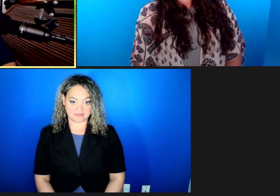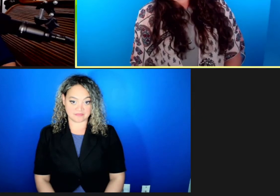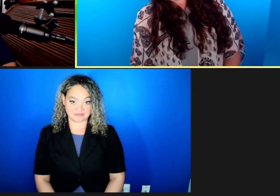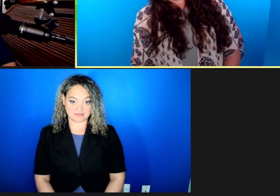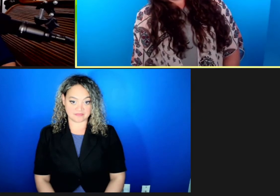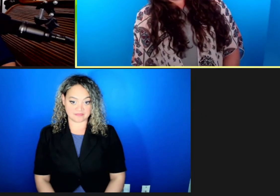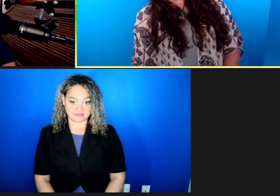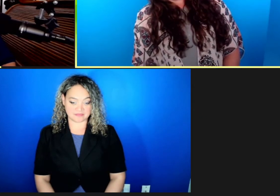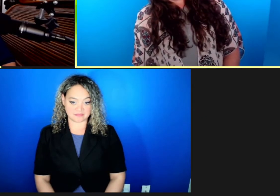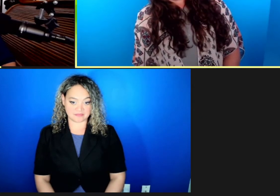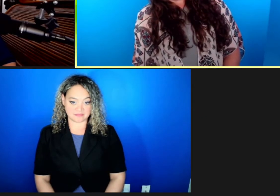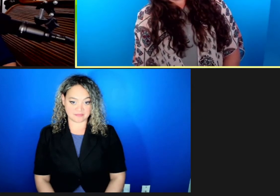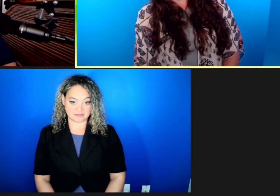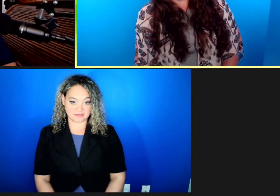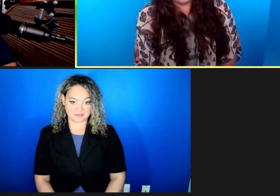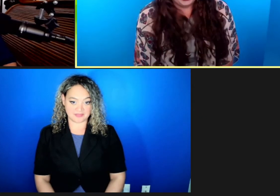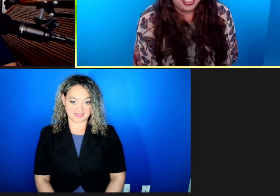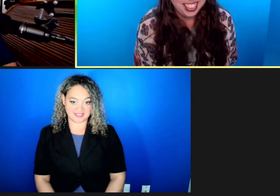Okay.